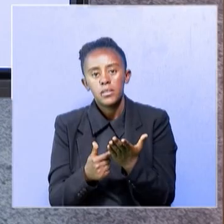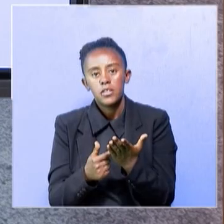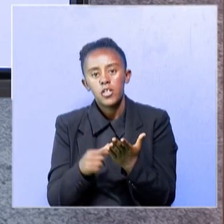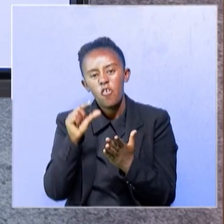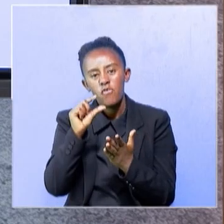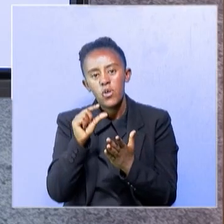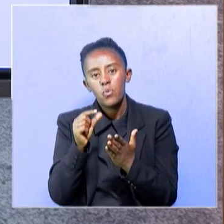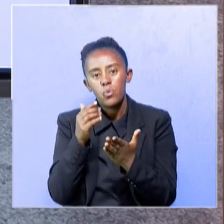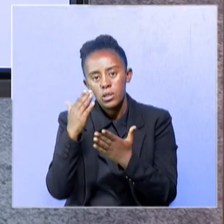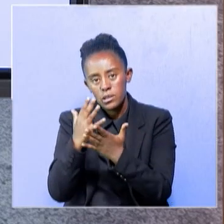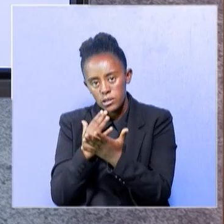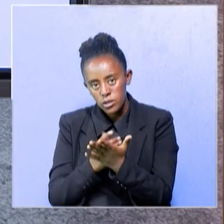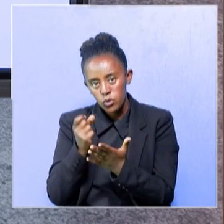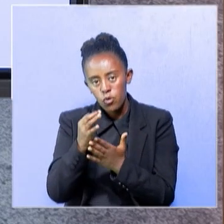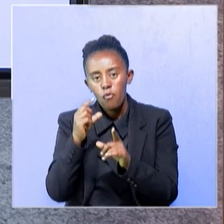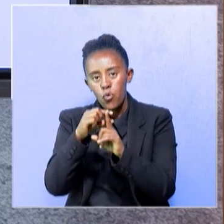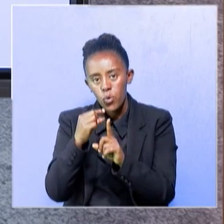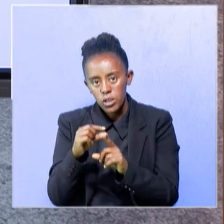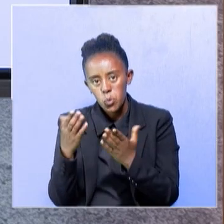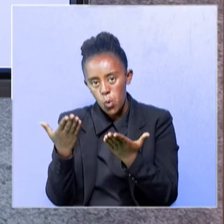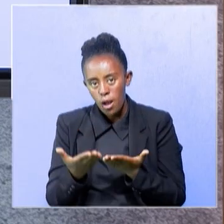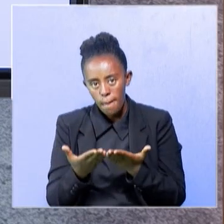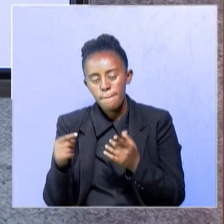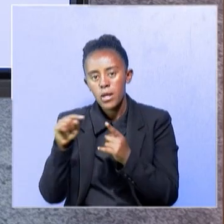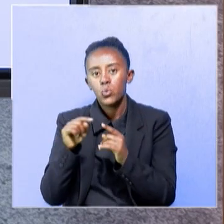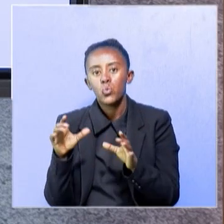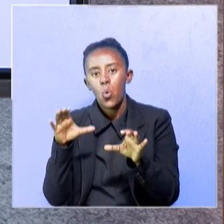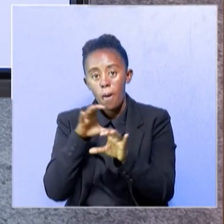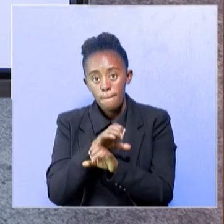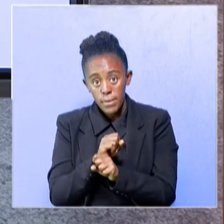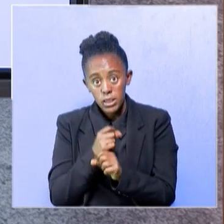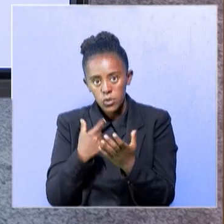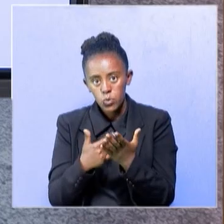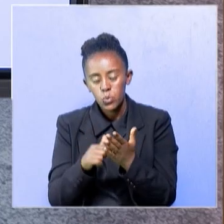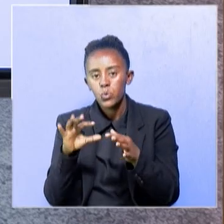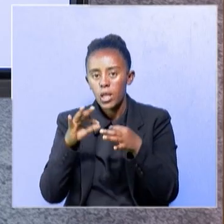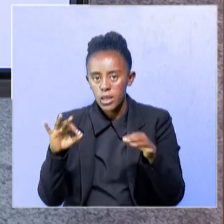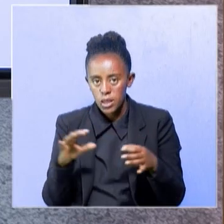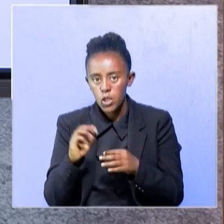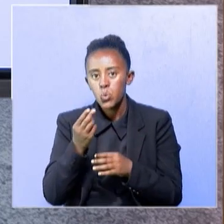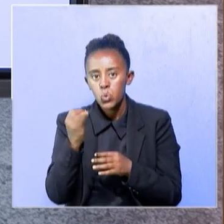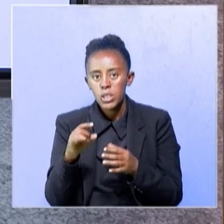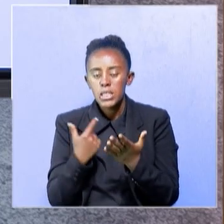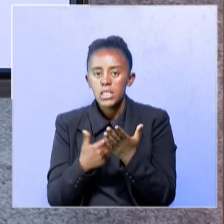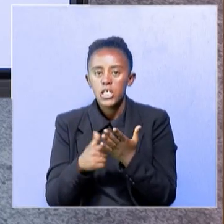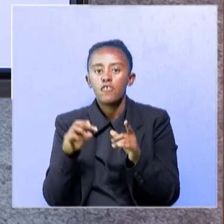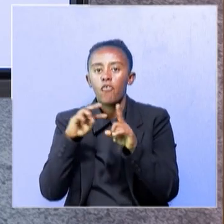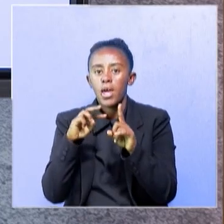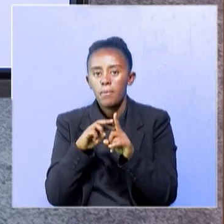few lists of the words, and you are welcome to complete those sentences using these